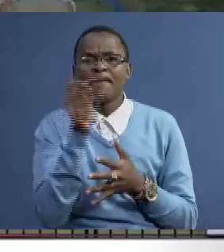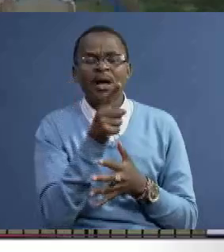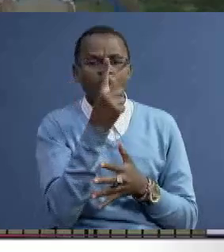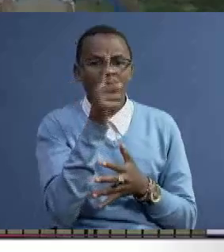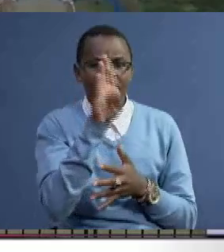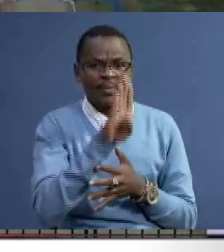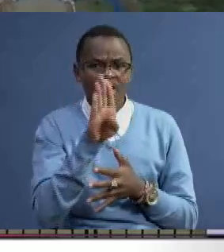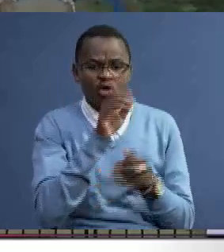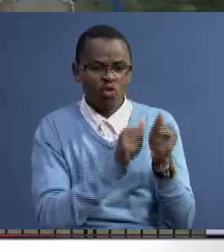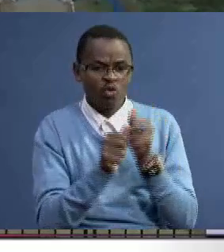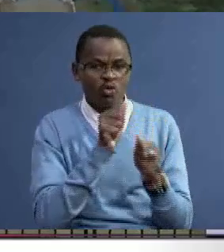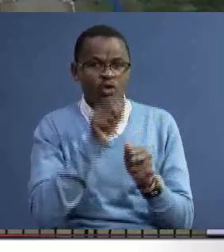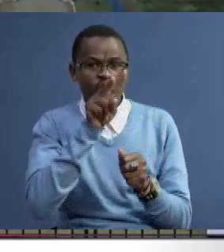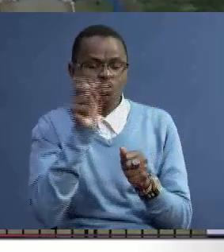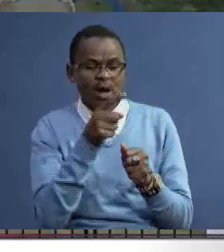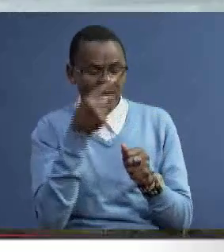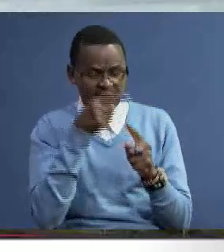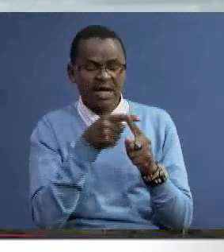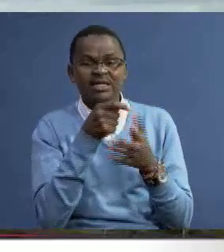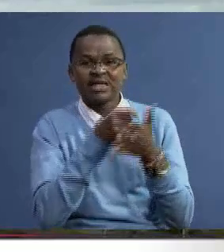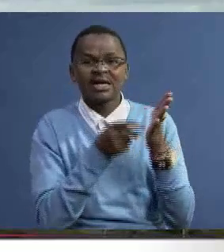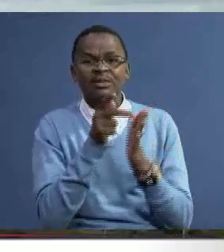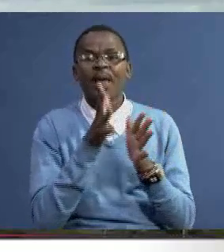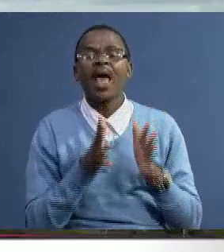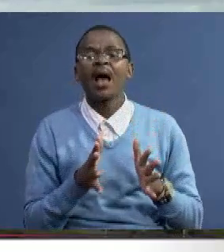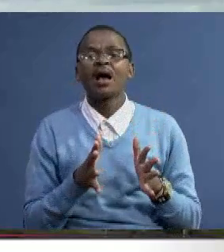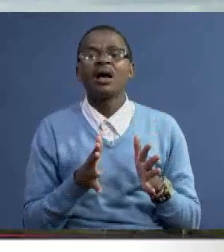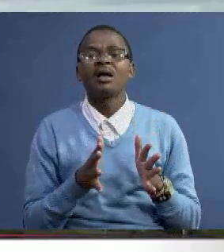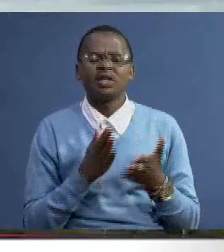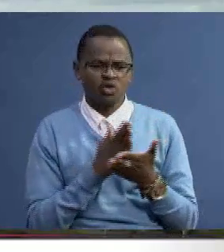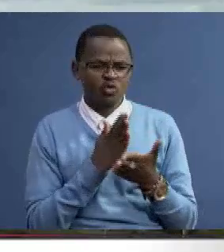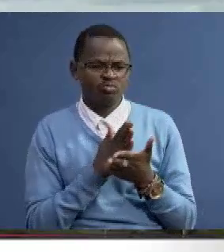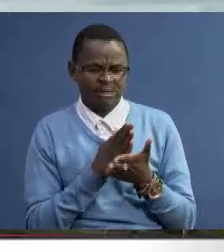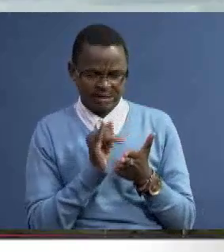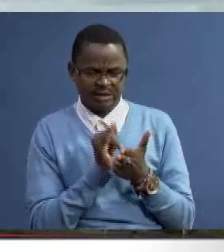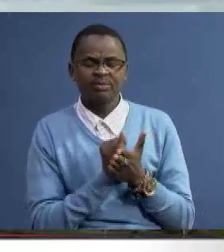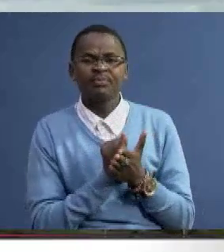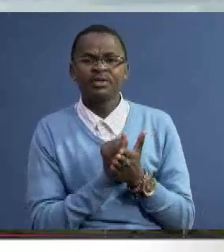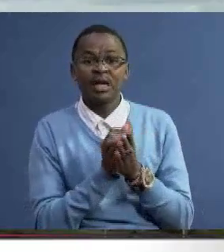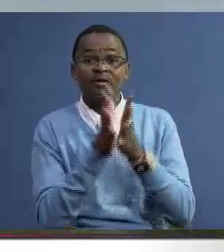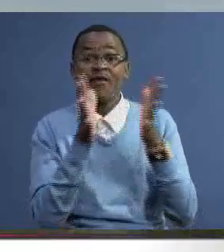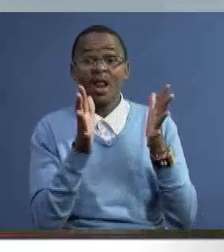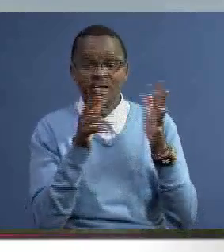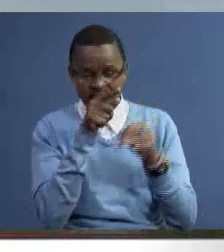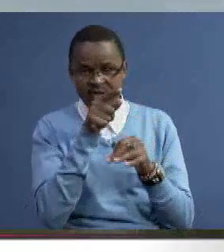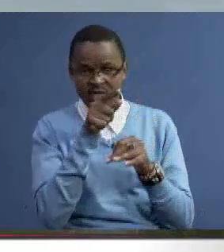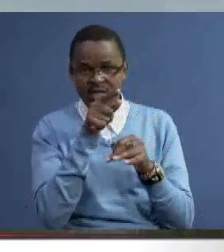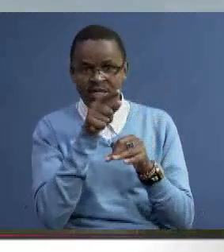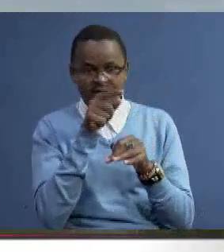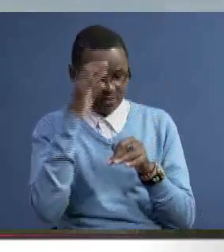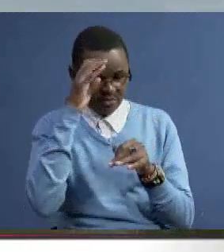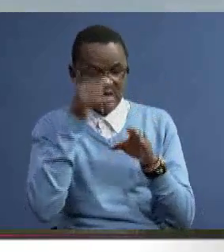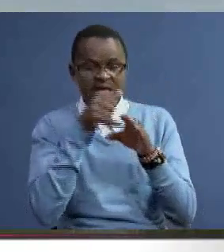1 billion, which is way too much as per the taxpayer. Is there truth that need to be unraveled behind the presence of the so-called